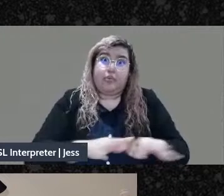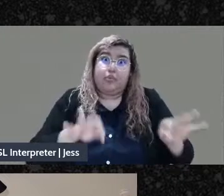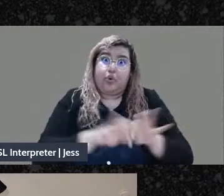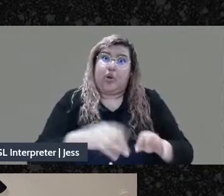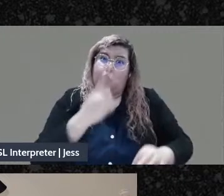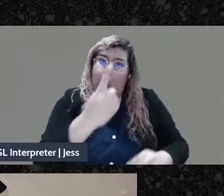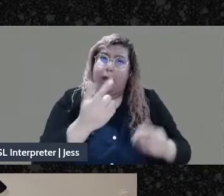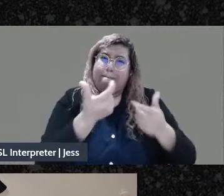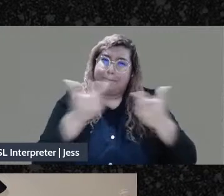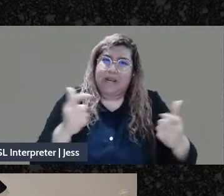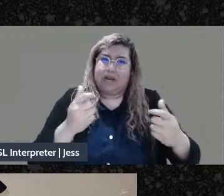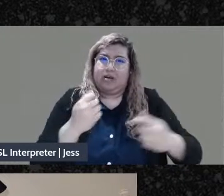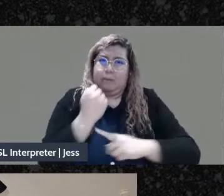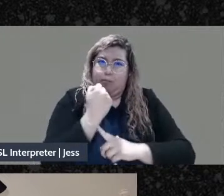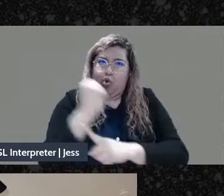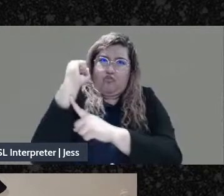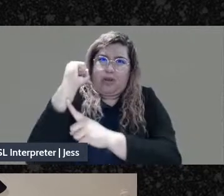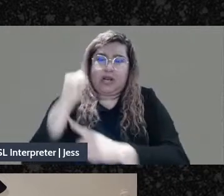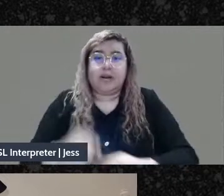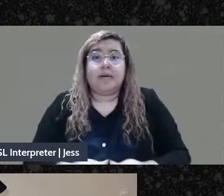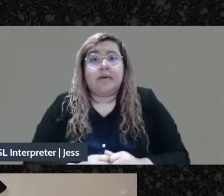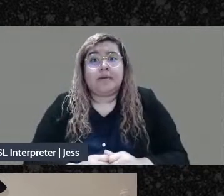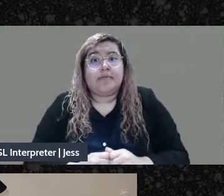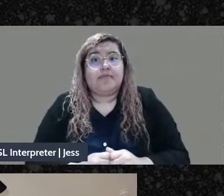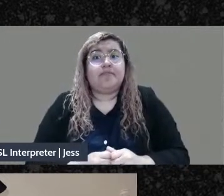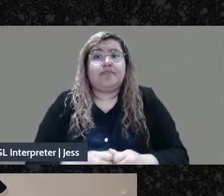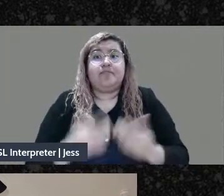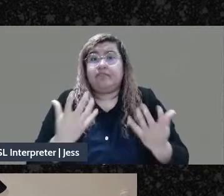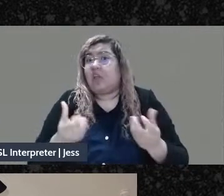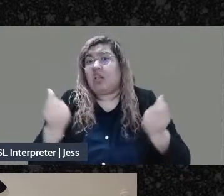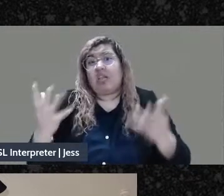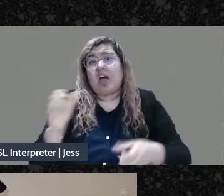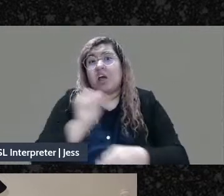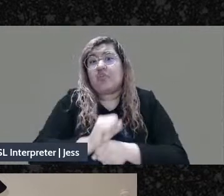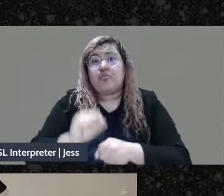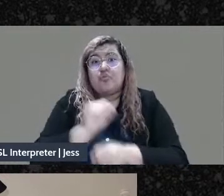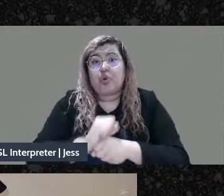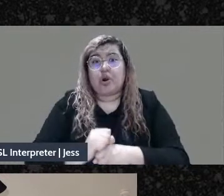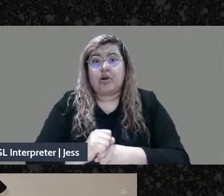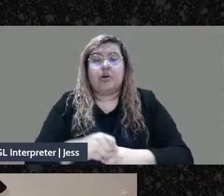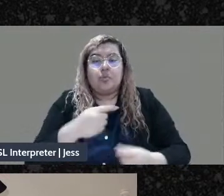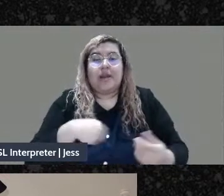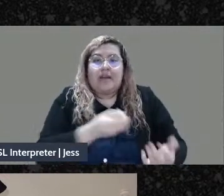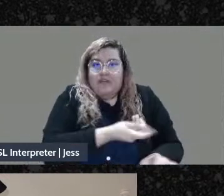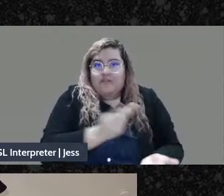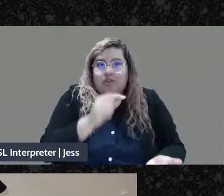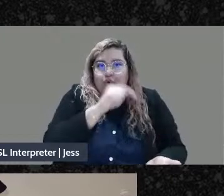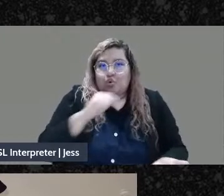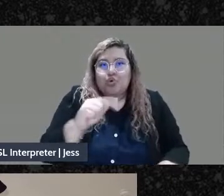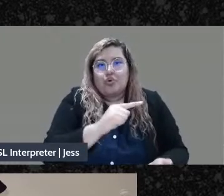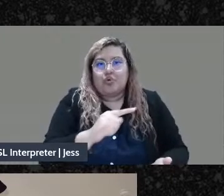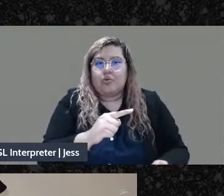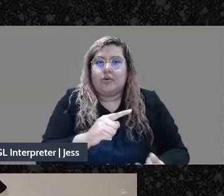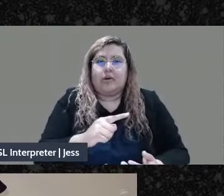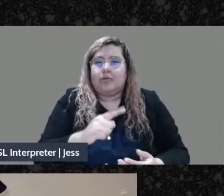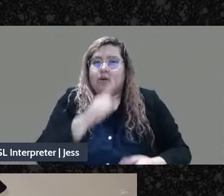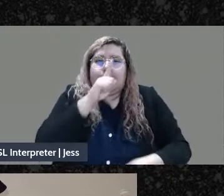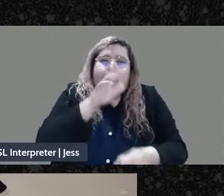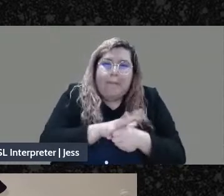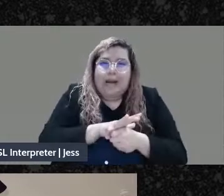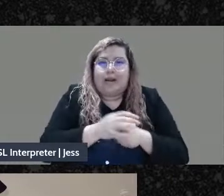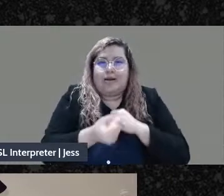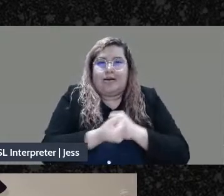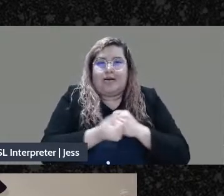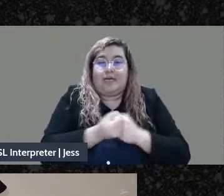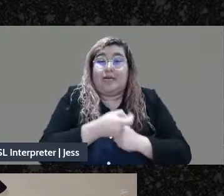like the intense, like very laborious work of like a committed core of people, mostly unpaid, using their skills, right? And so